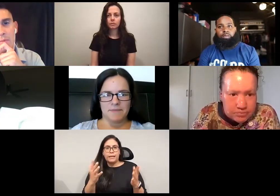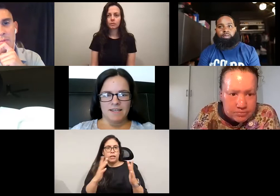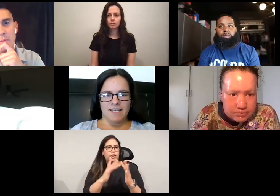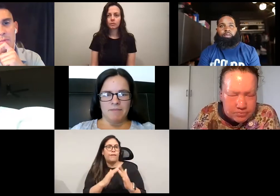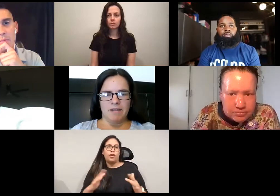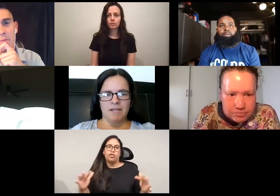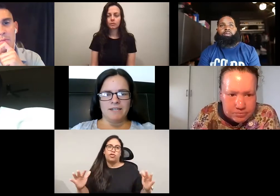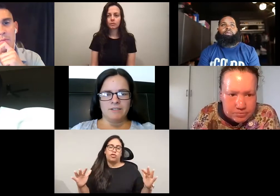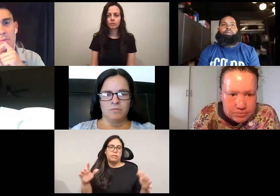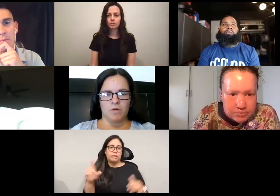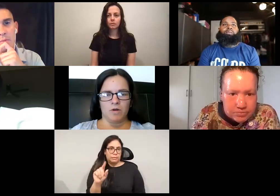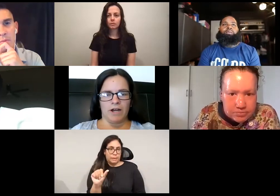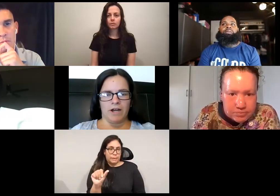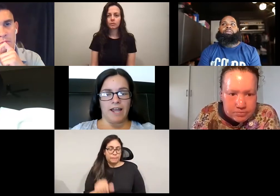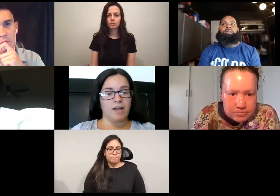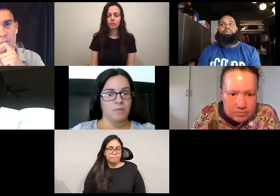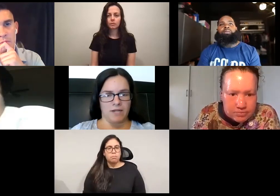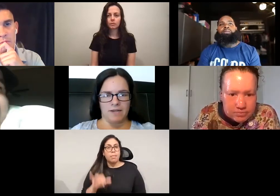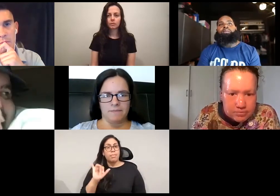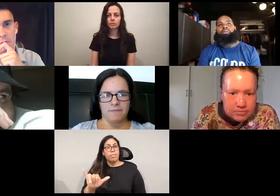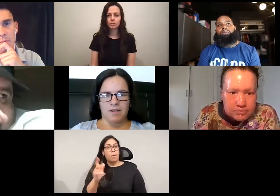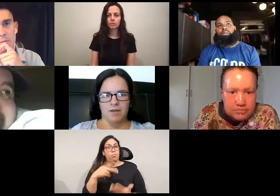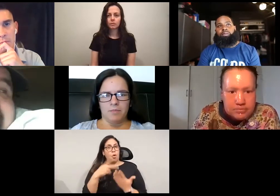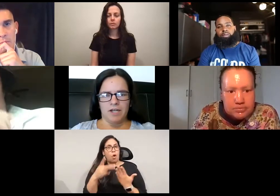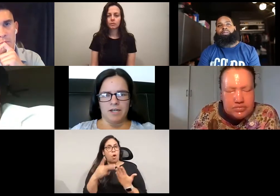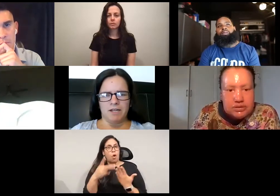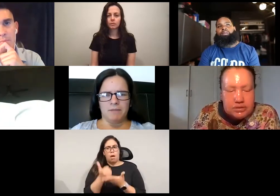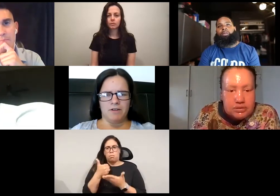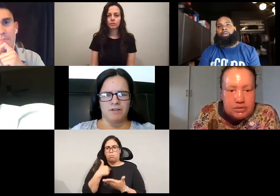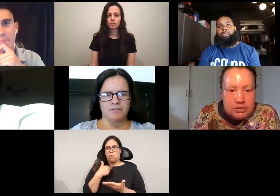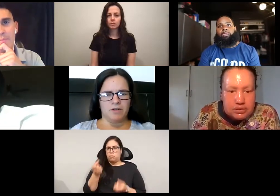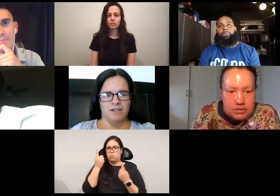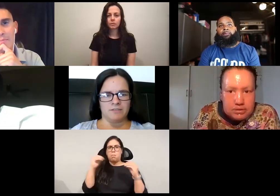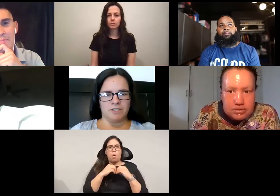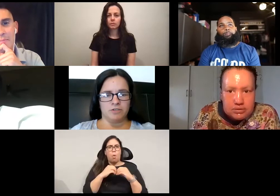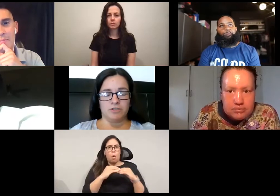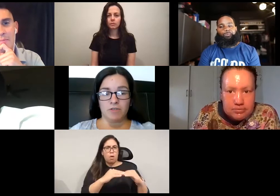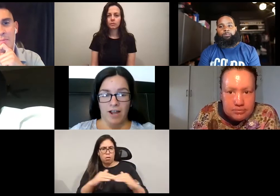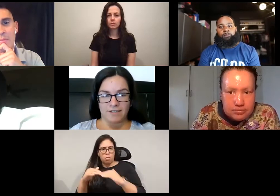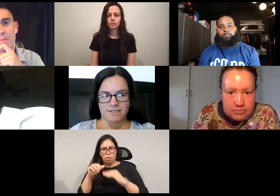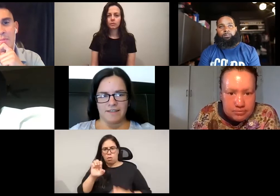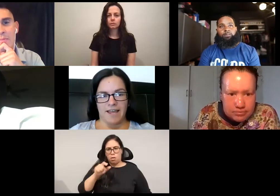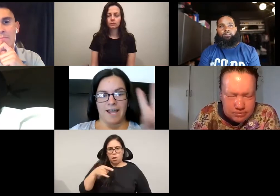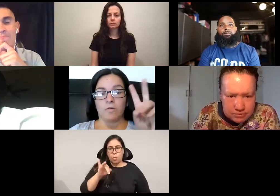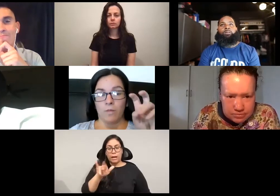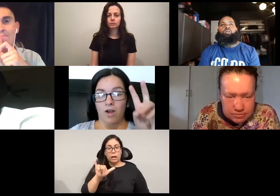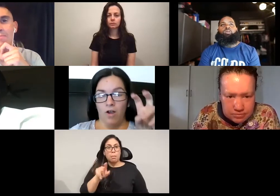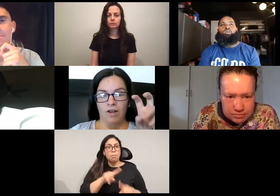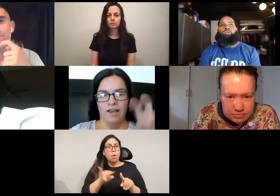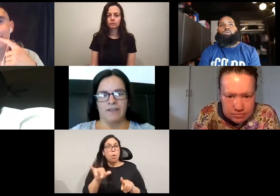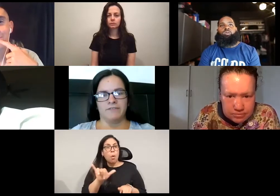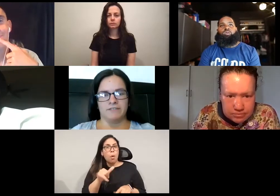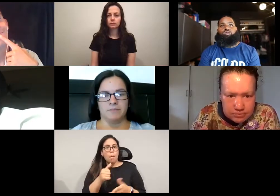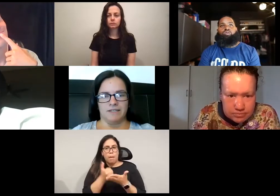disabilities. It made me a little more aware of equity, but maybe also caused me to stress that we